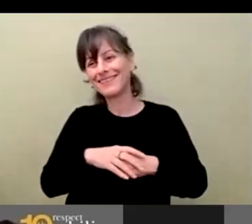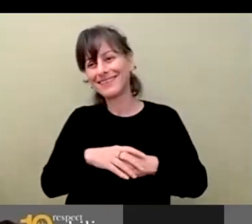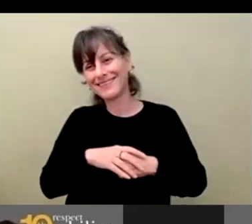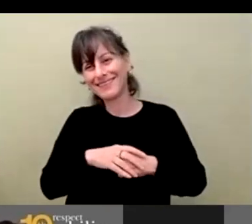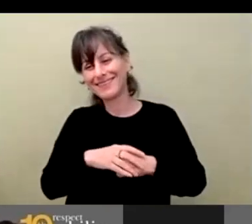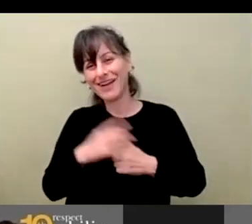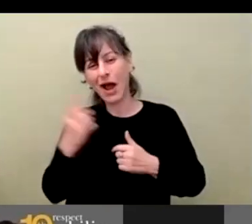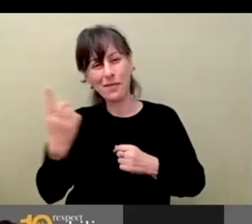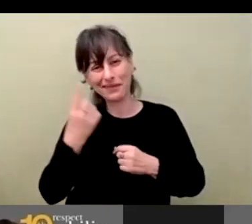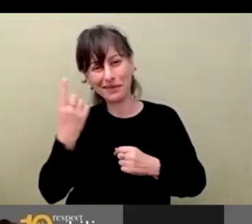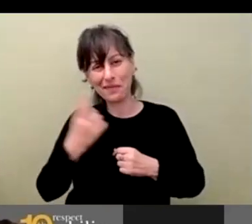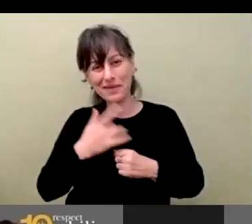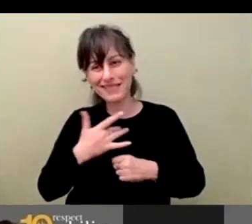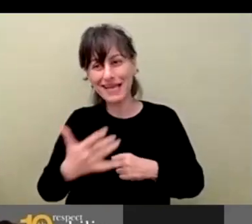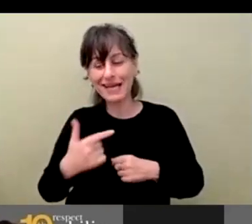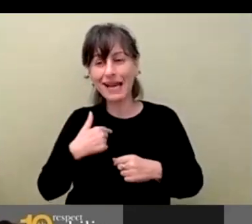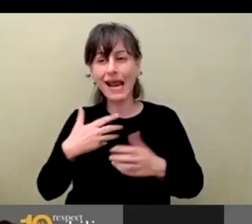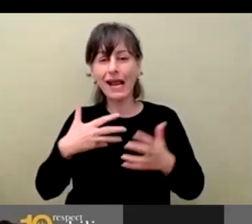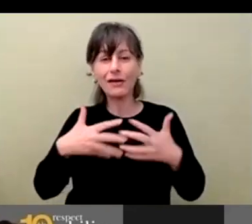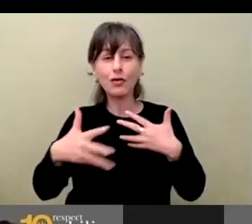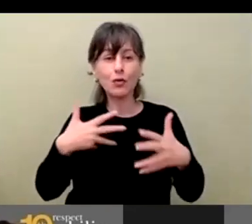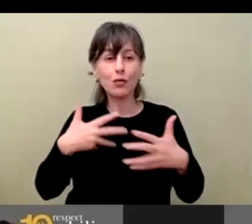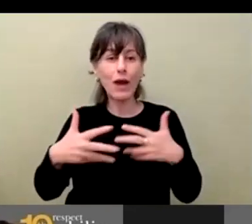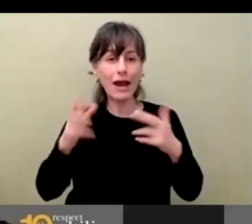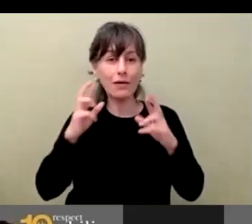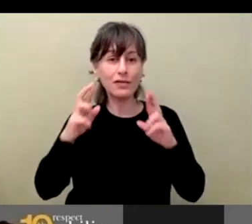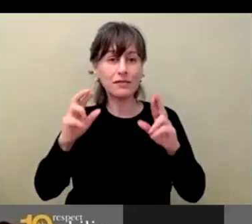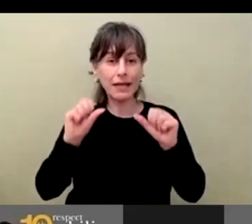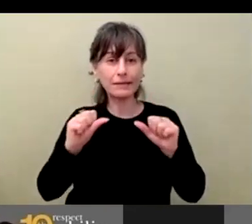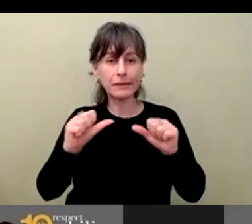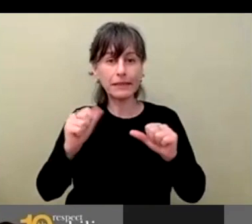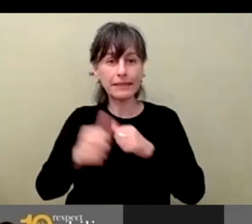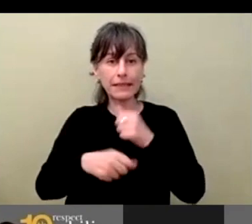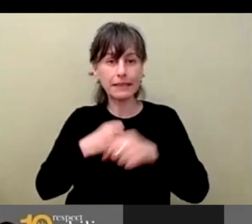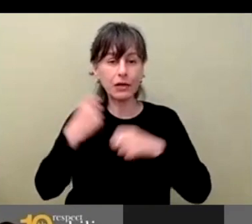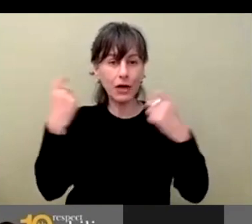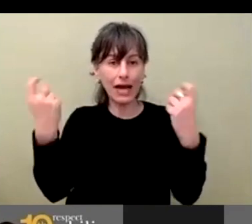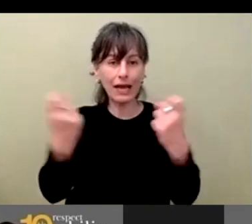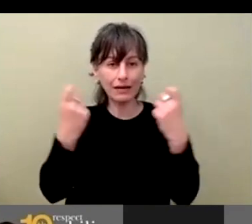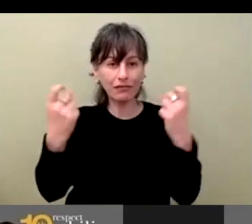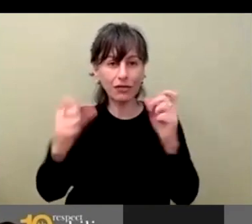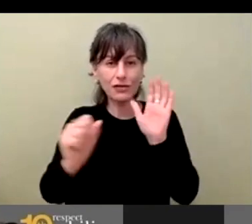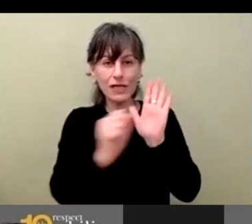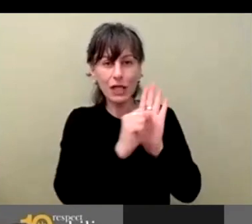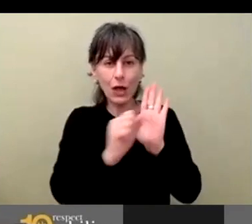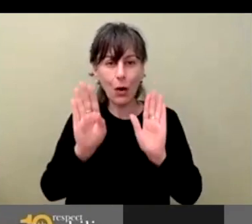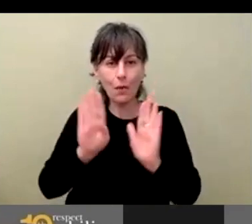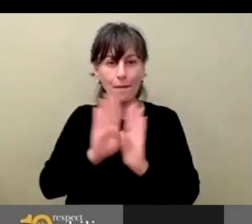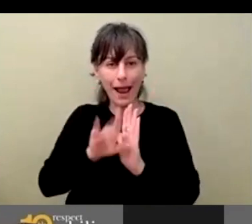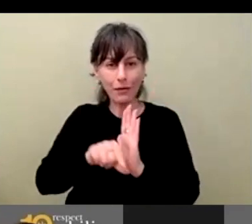as always. And I have the gray Respectability 10th anniversary background.